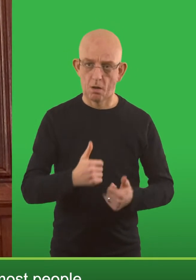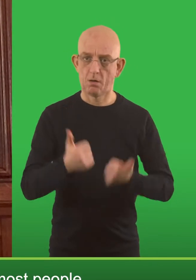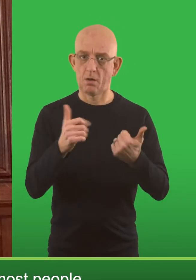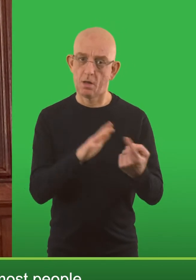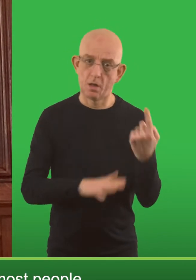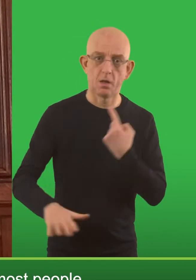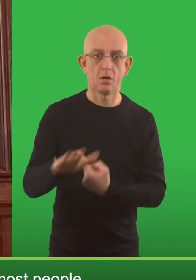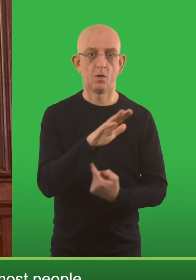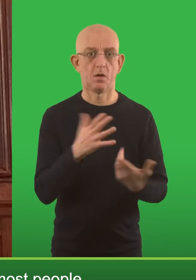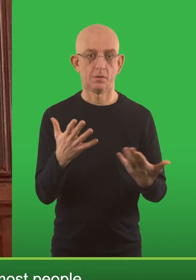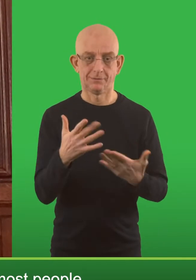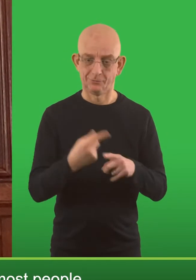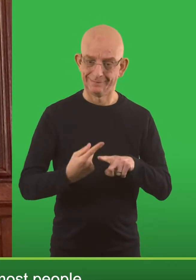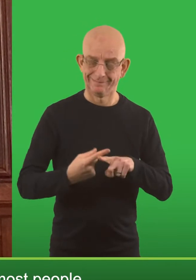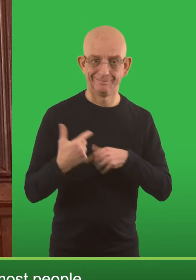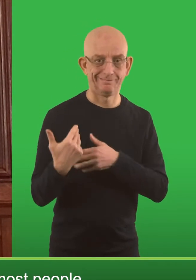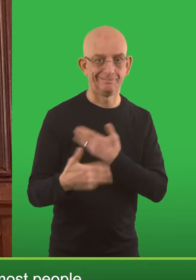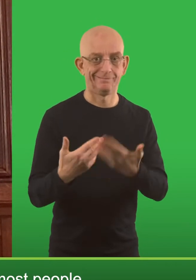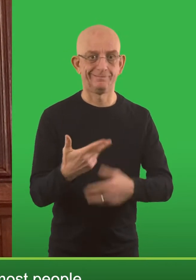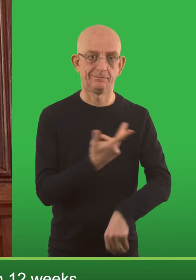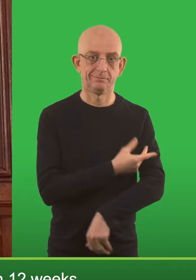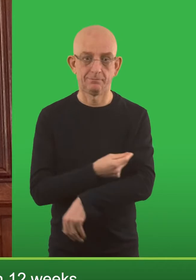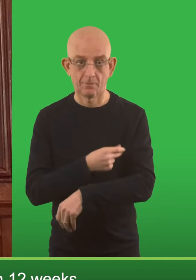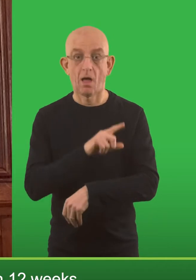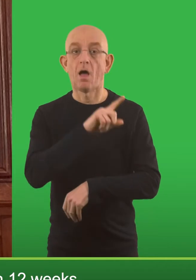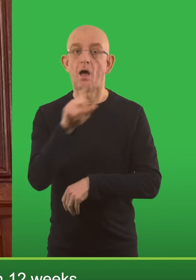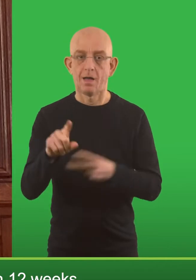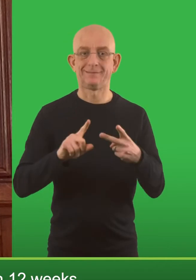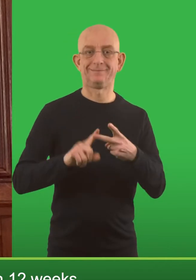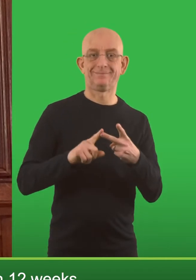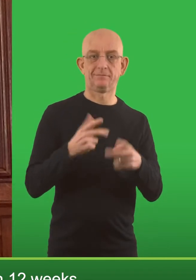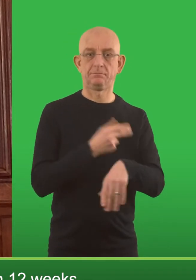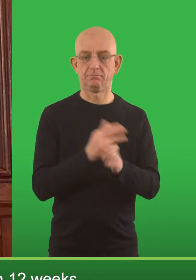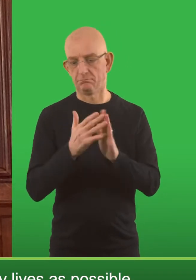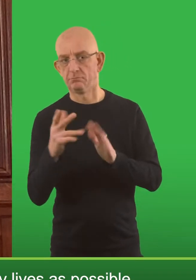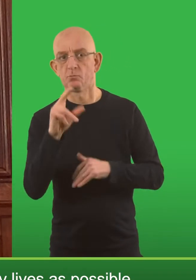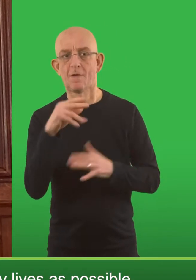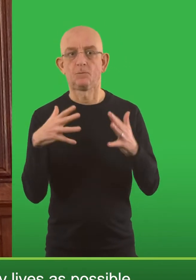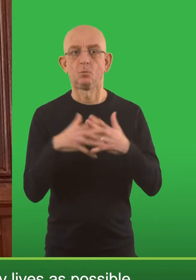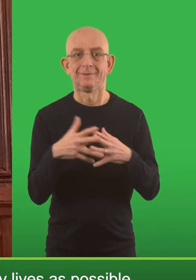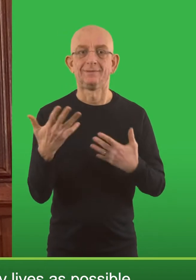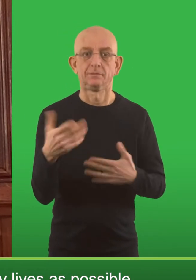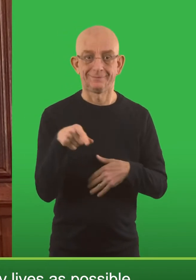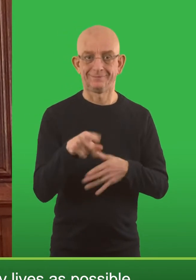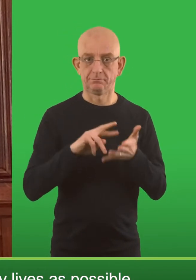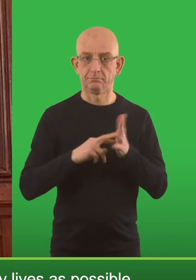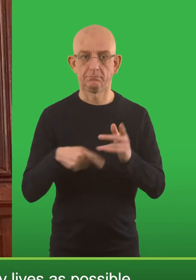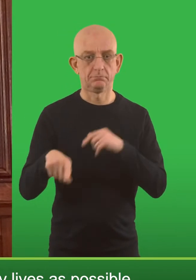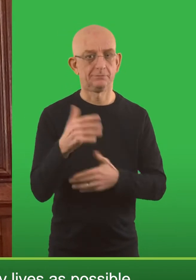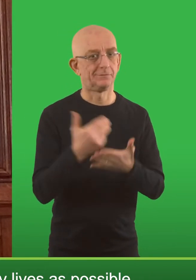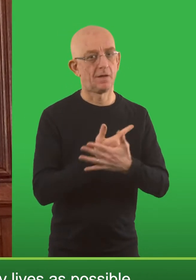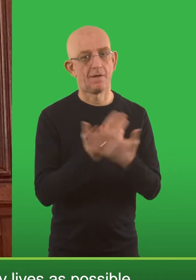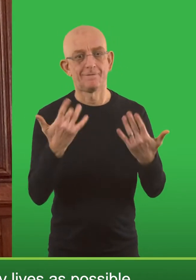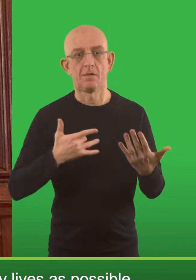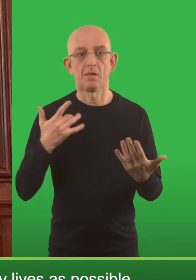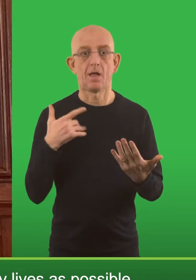maximum benefit for the most people in the shortest possible time, and then giving second dose within 12 weeks. And that's a strategy that will help save as many